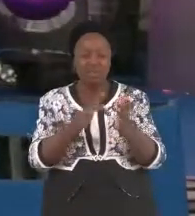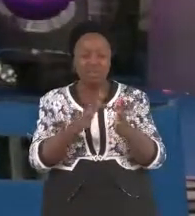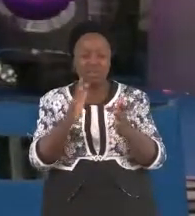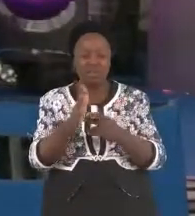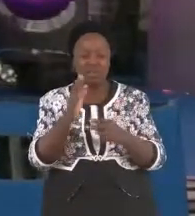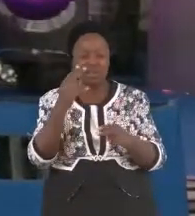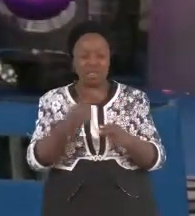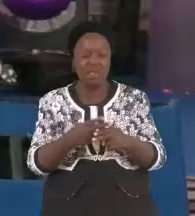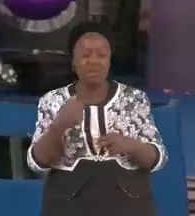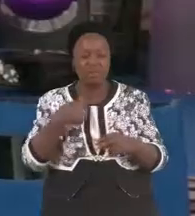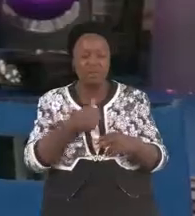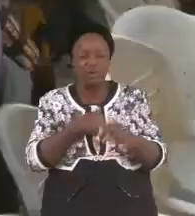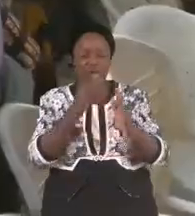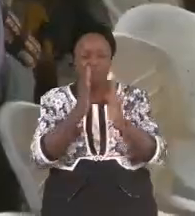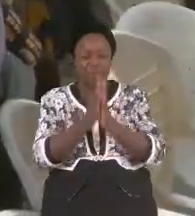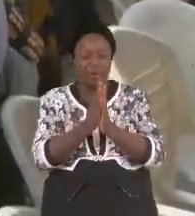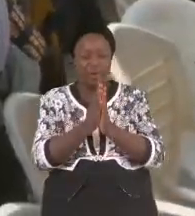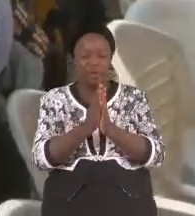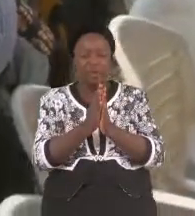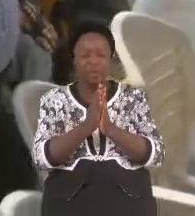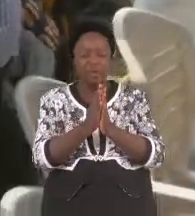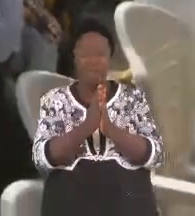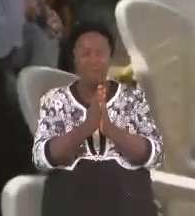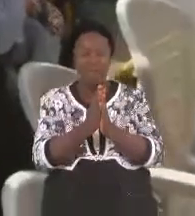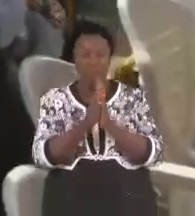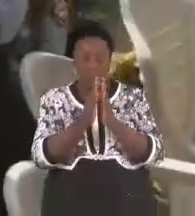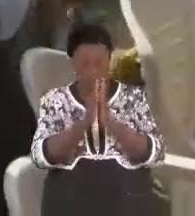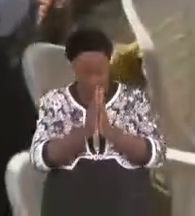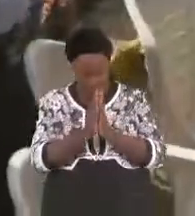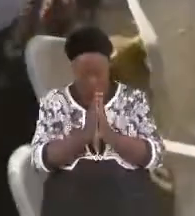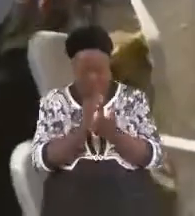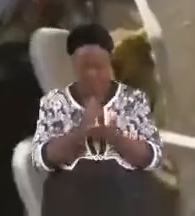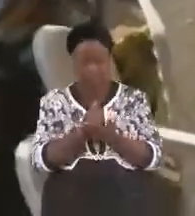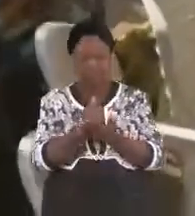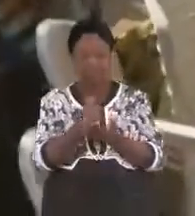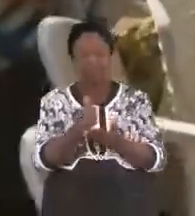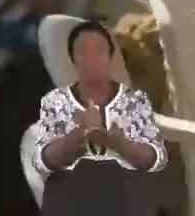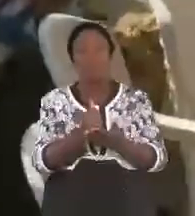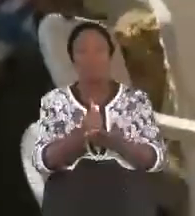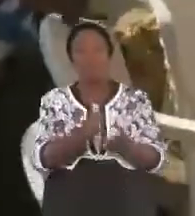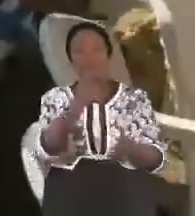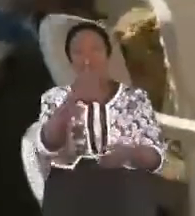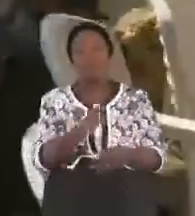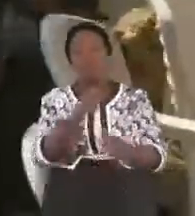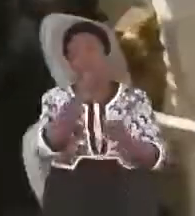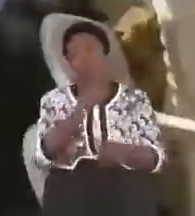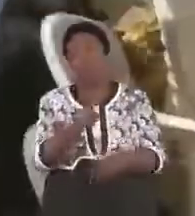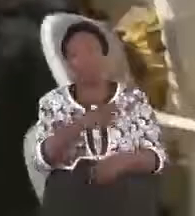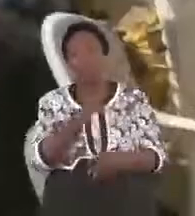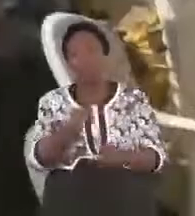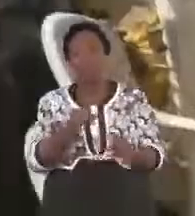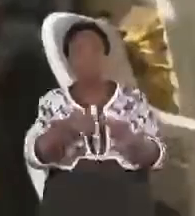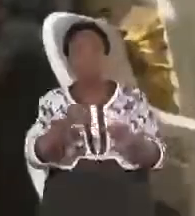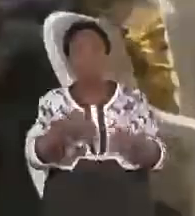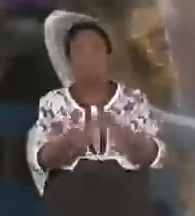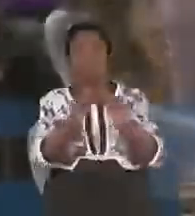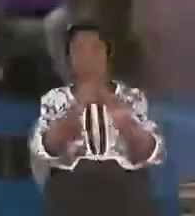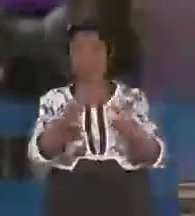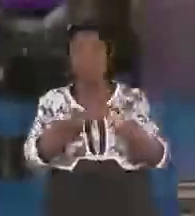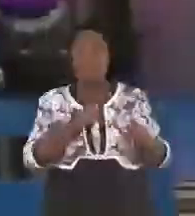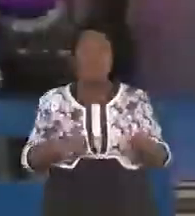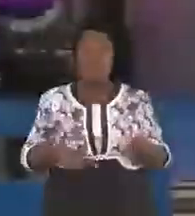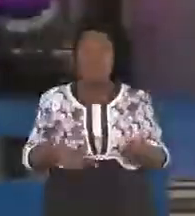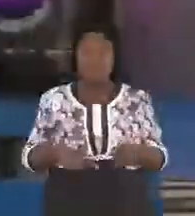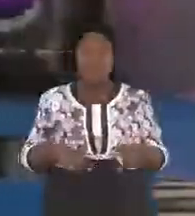we pray. God bless you. You can sit down in the blessing of the Lord. As you